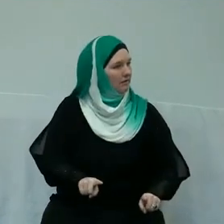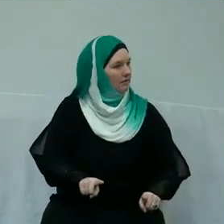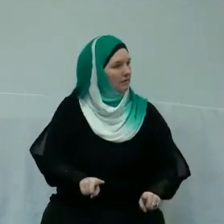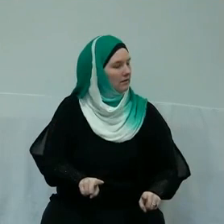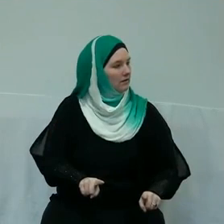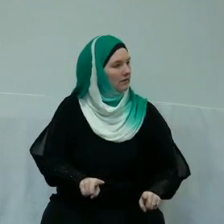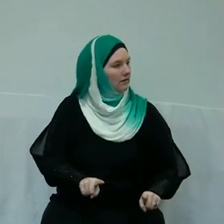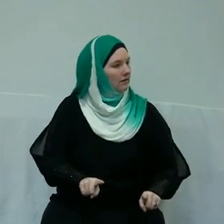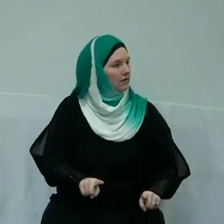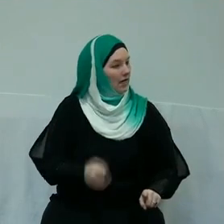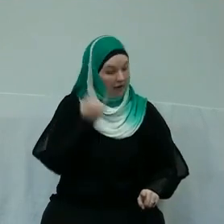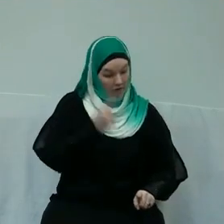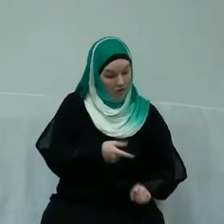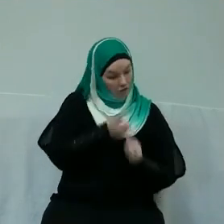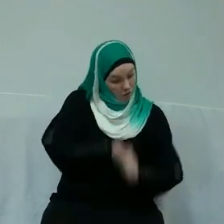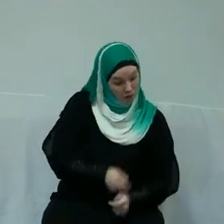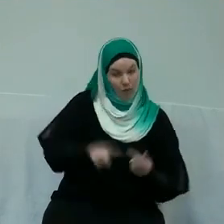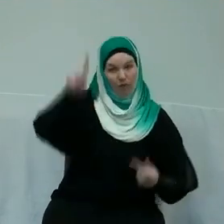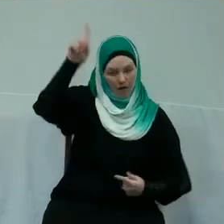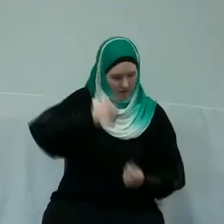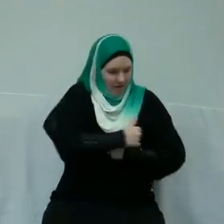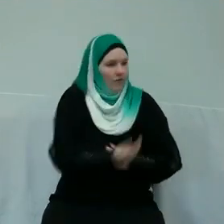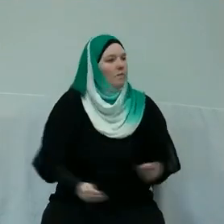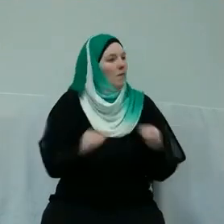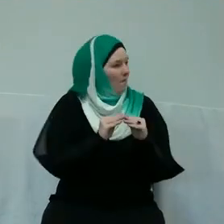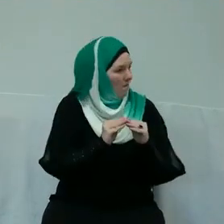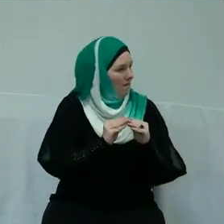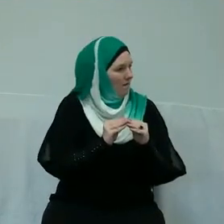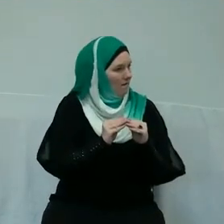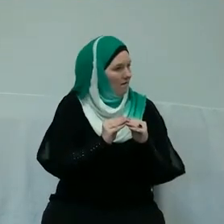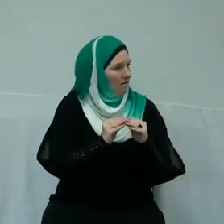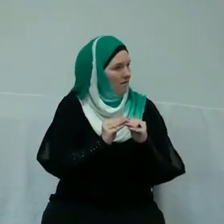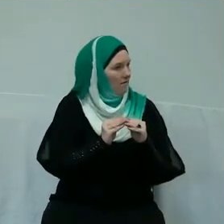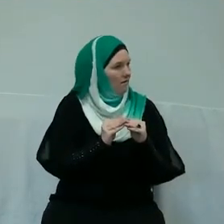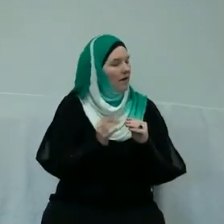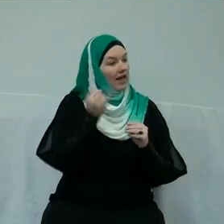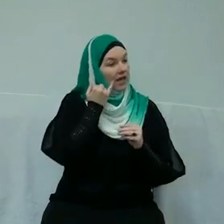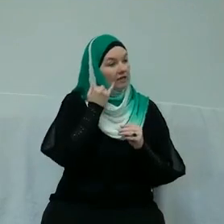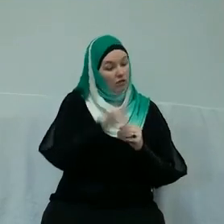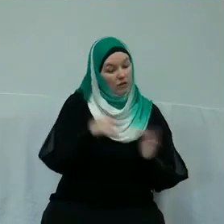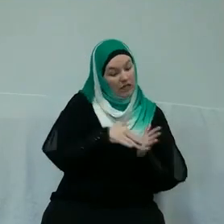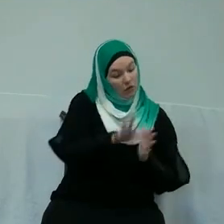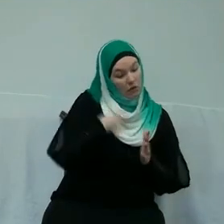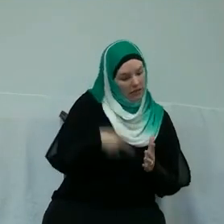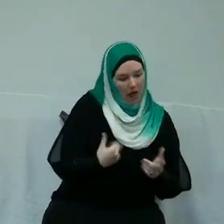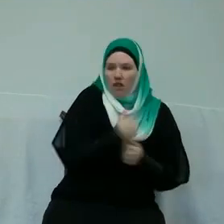you more if you are obedient to Allah. I love you more if you study your deen. I love you more